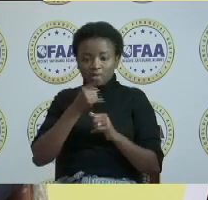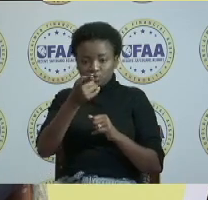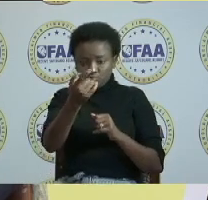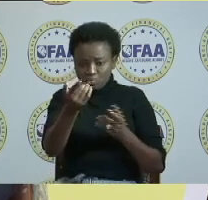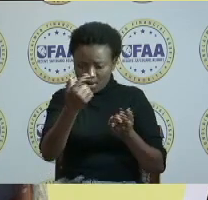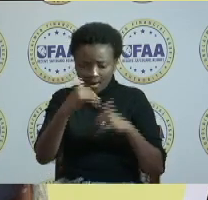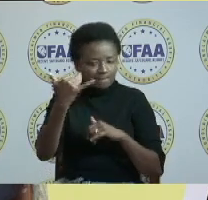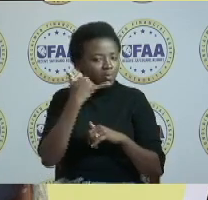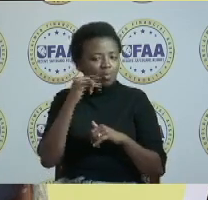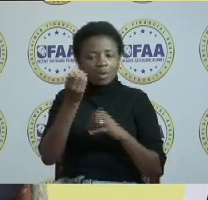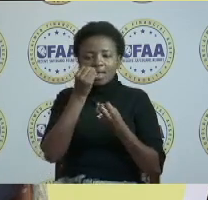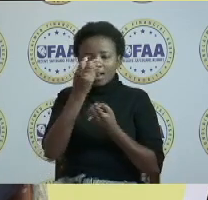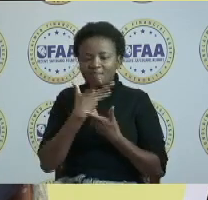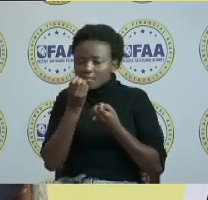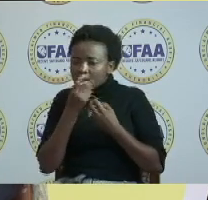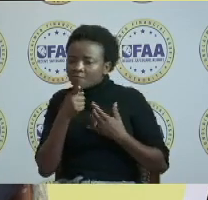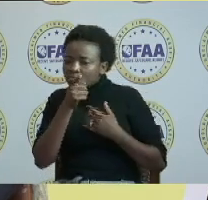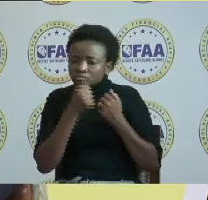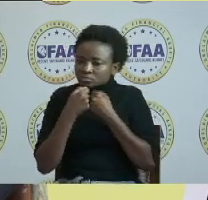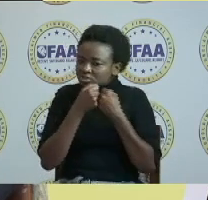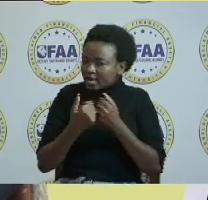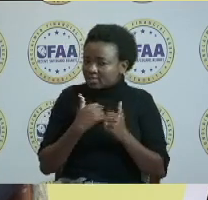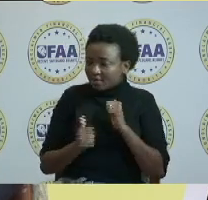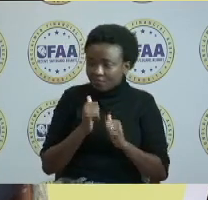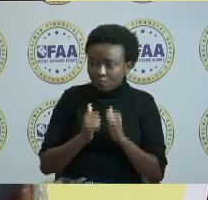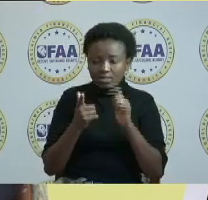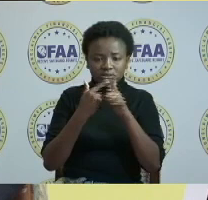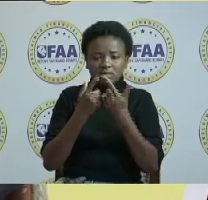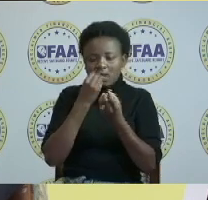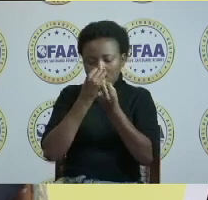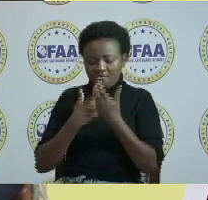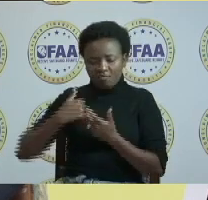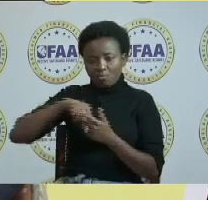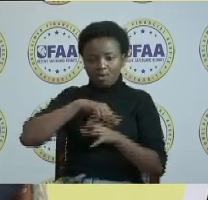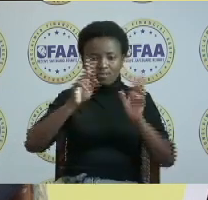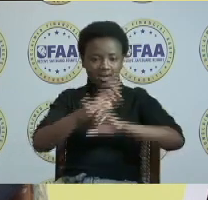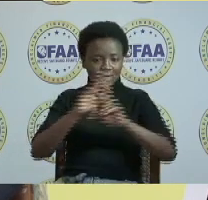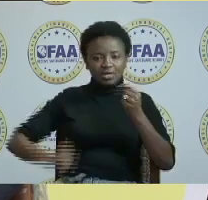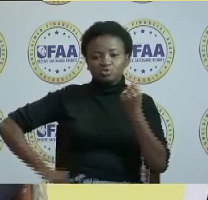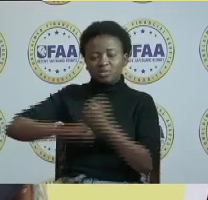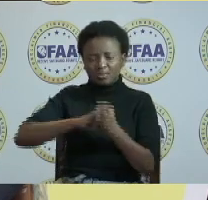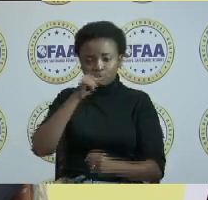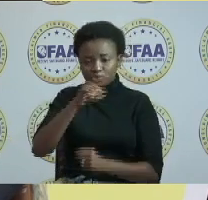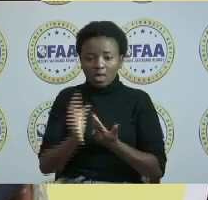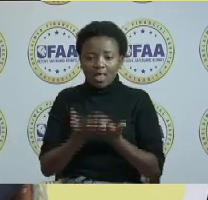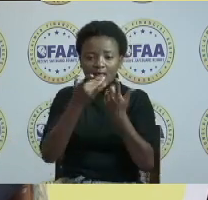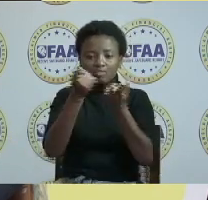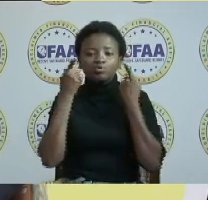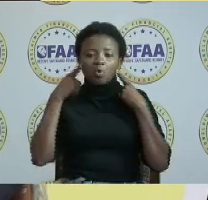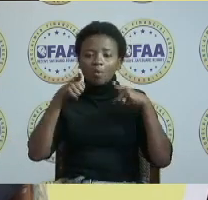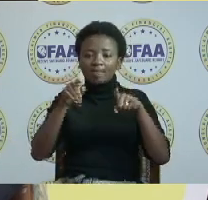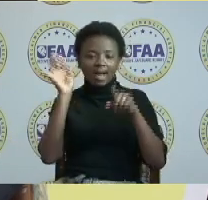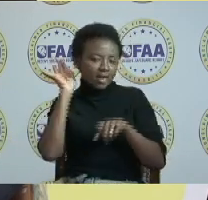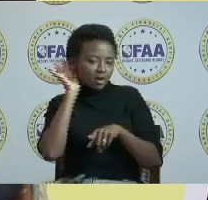call on us. Let us know the challenges you are having, and for sure we'll be there to help you comply, because